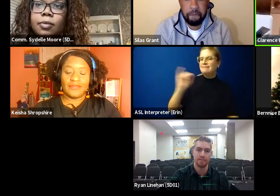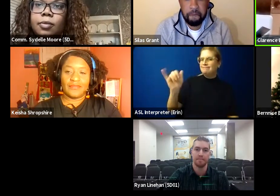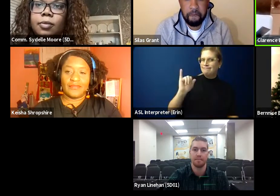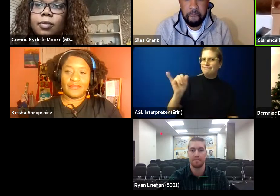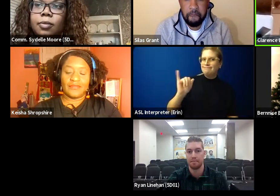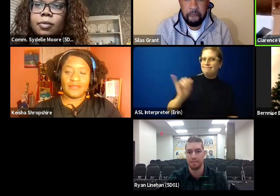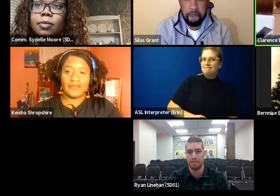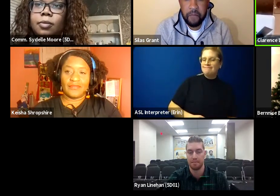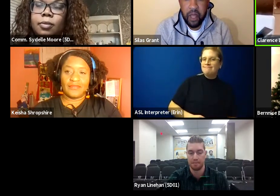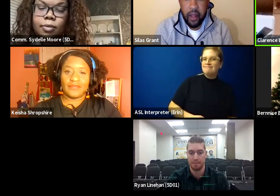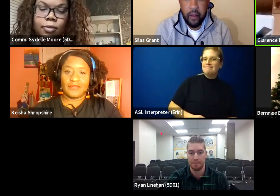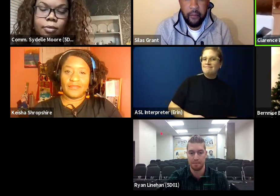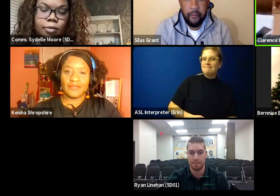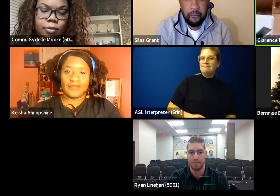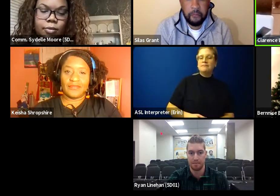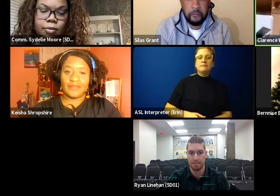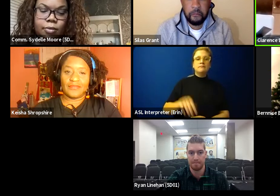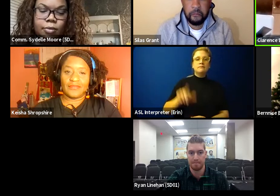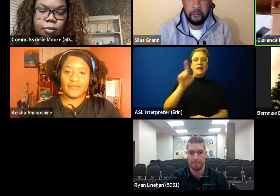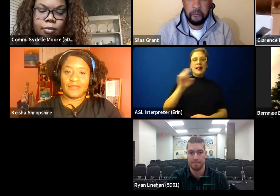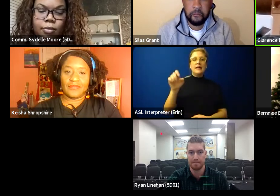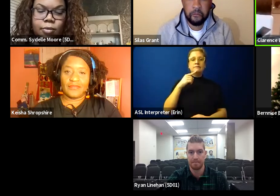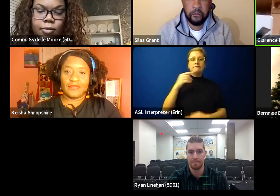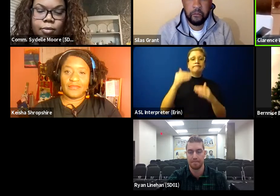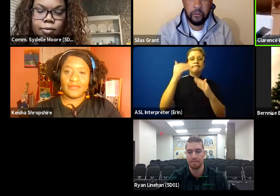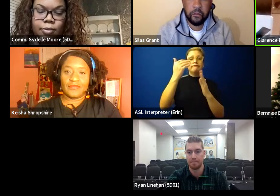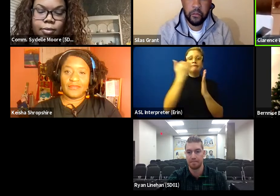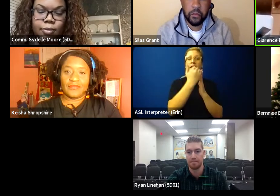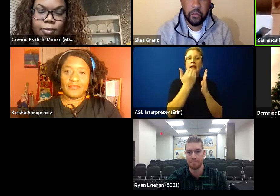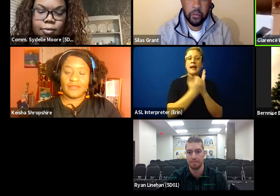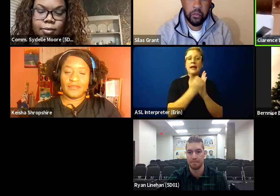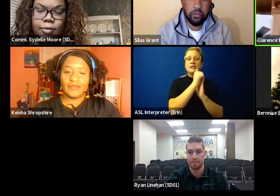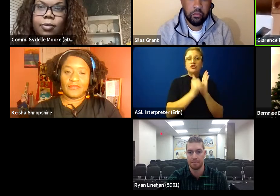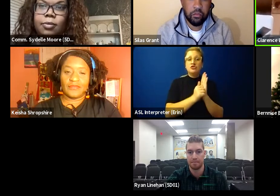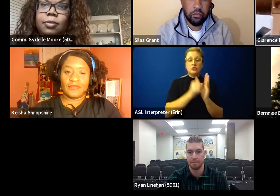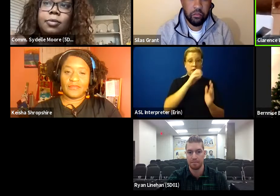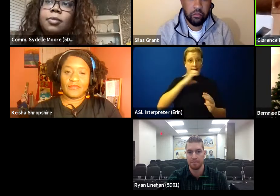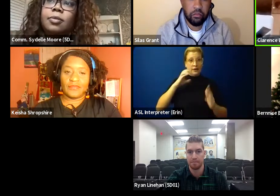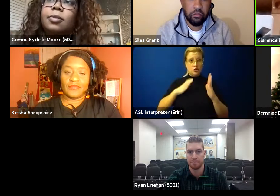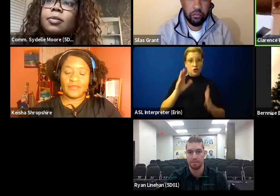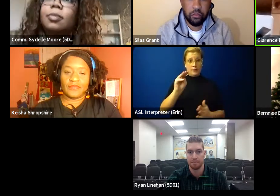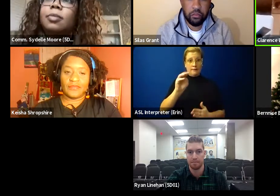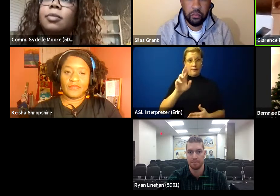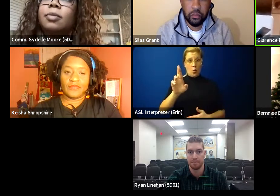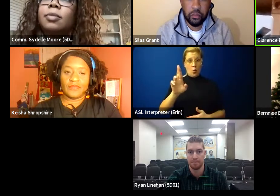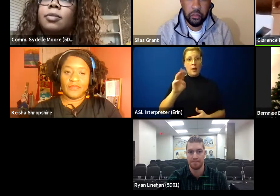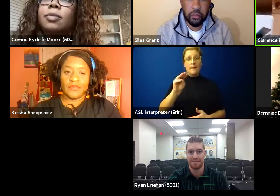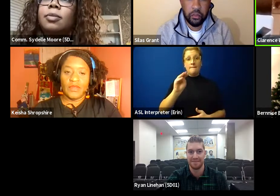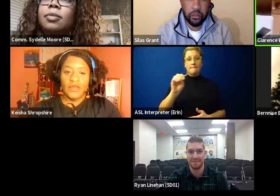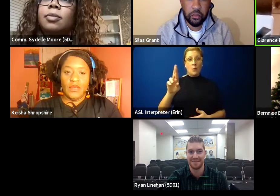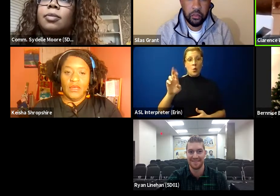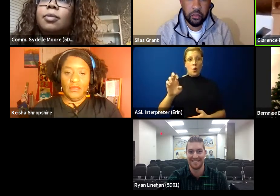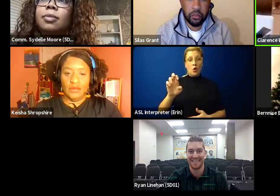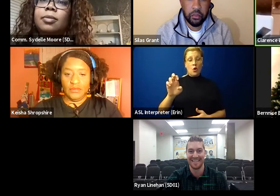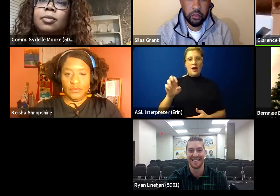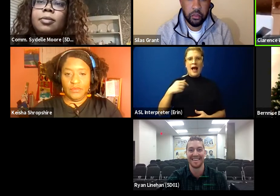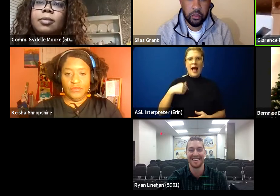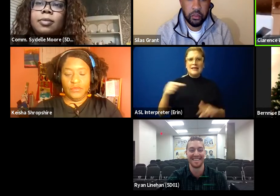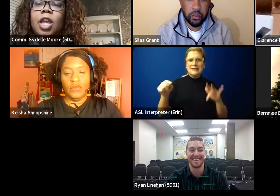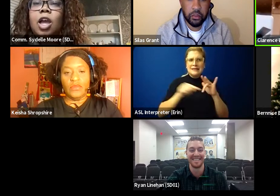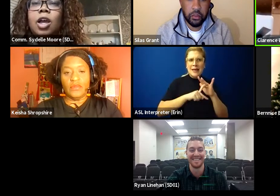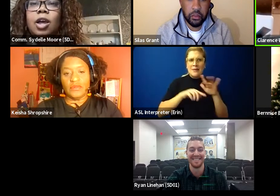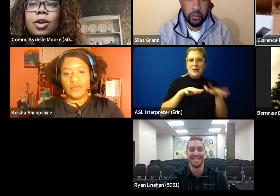Next on the agenda, Commissioner Moore. I skipped over the adoption of the